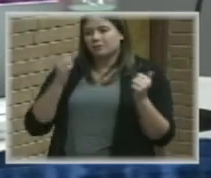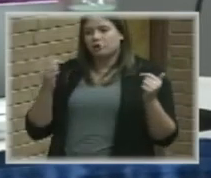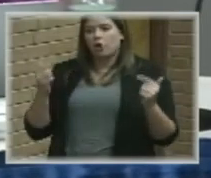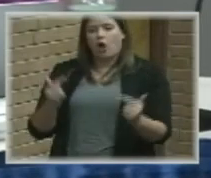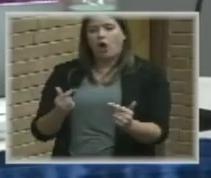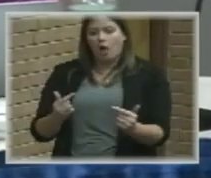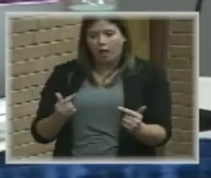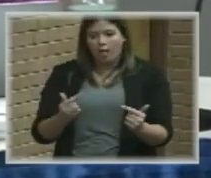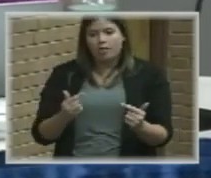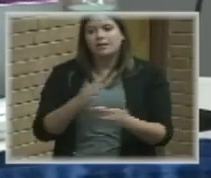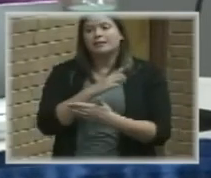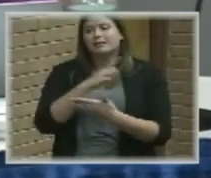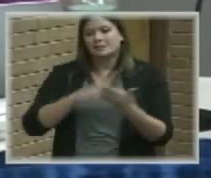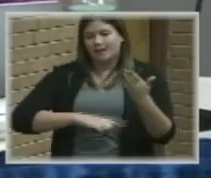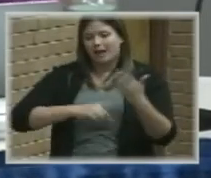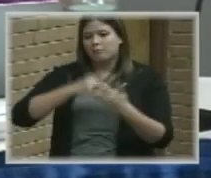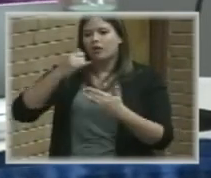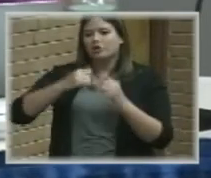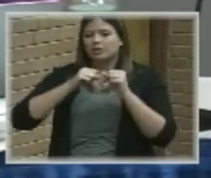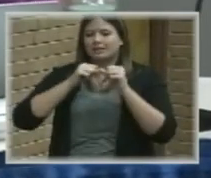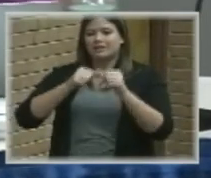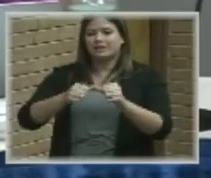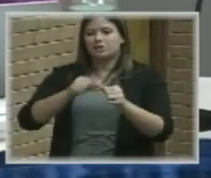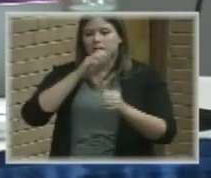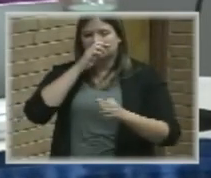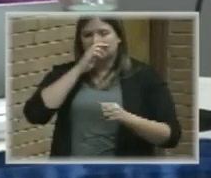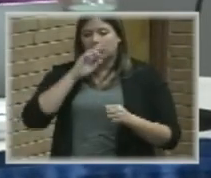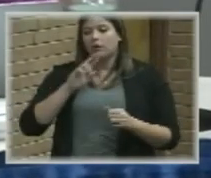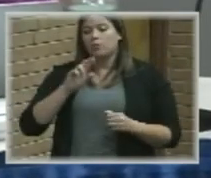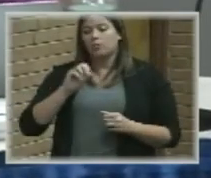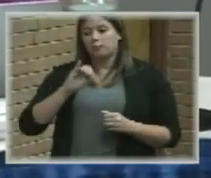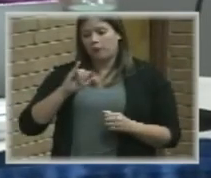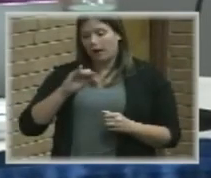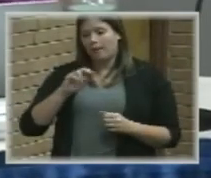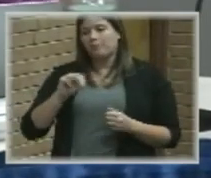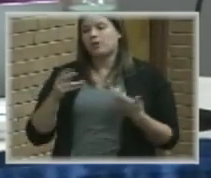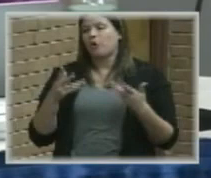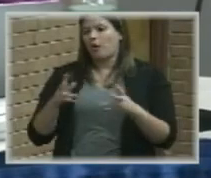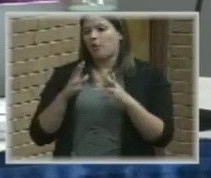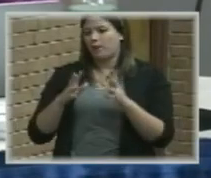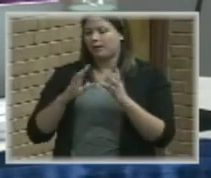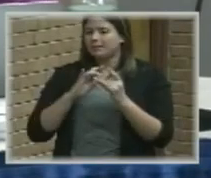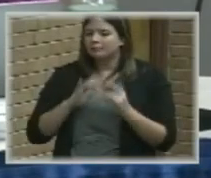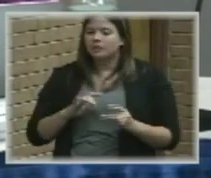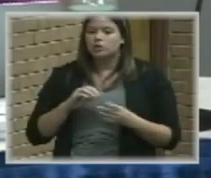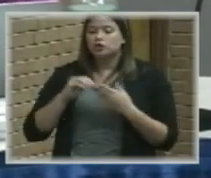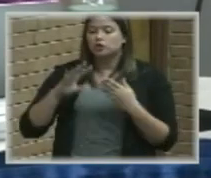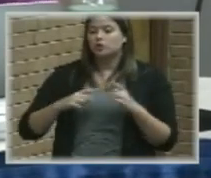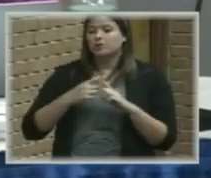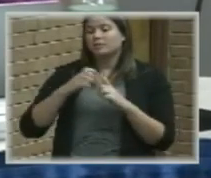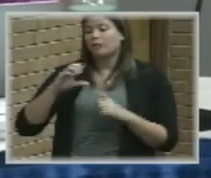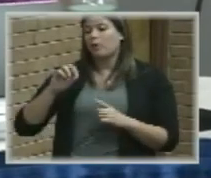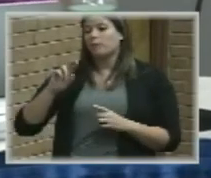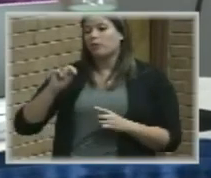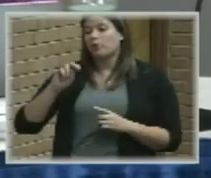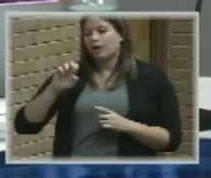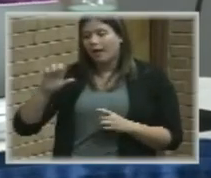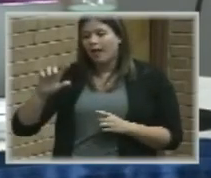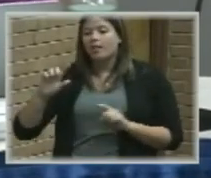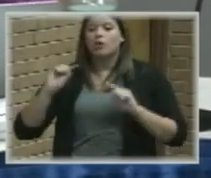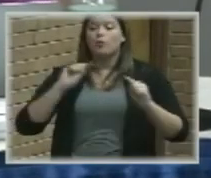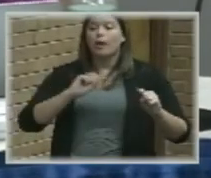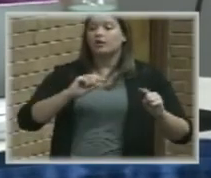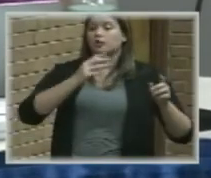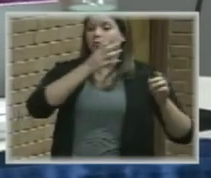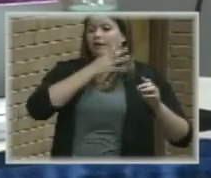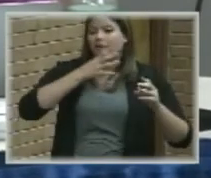Design Connect project continues. As Robin reported, the students from Cornell were at the farmers